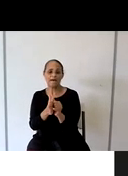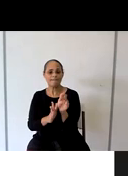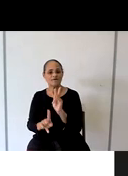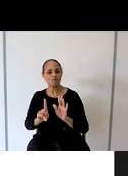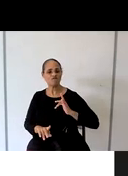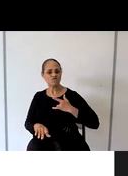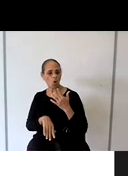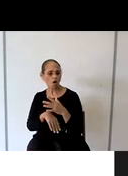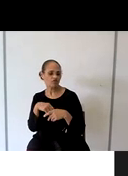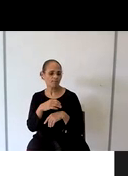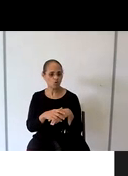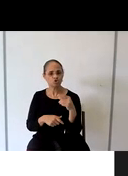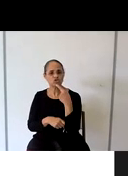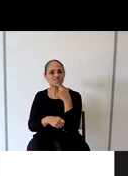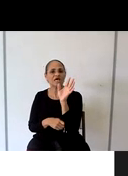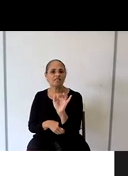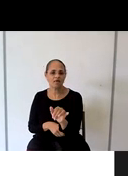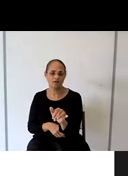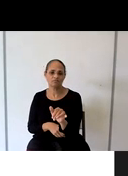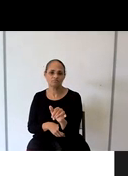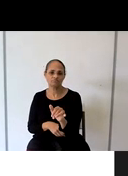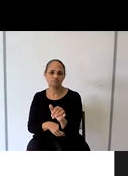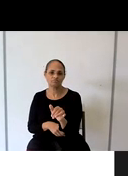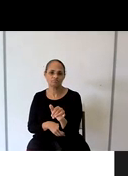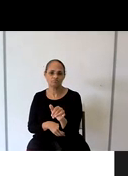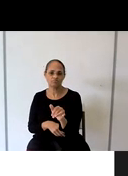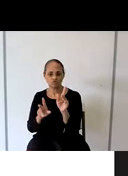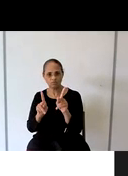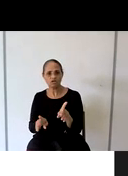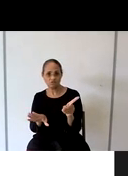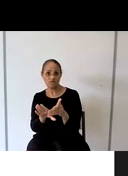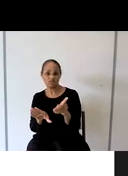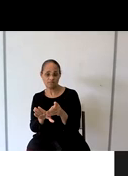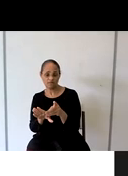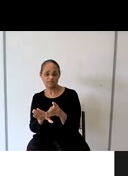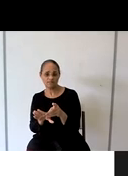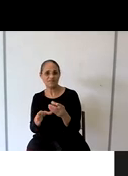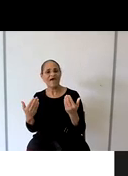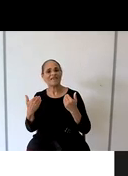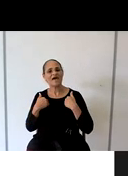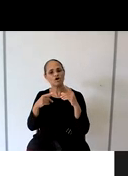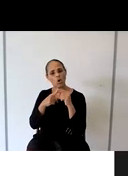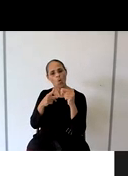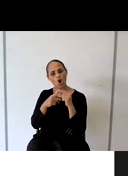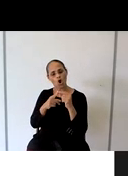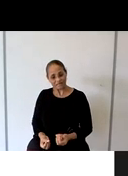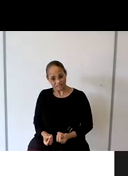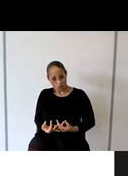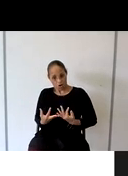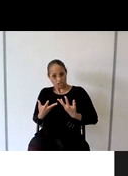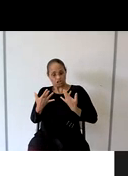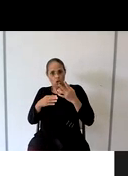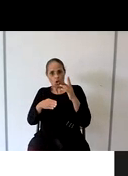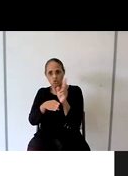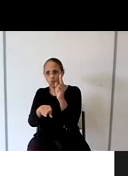comfortable to say those things to somebody with a disability. And having the word inspiration thrown around